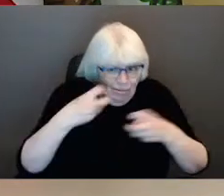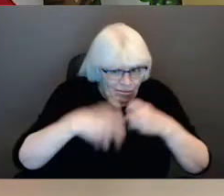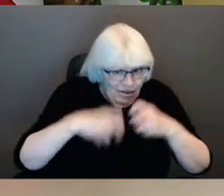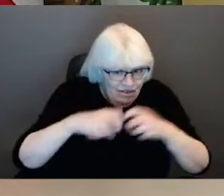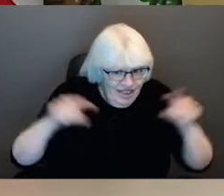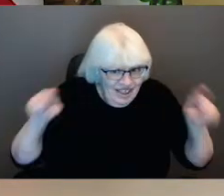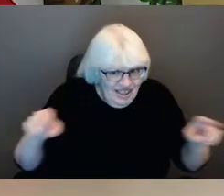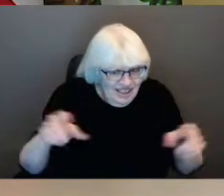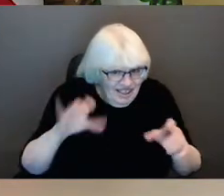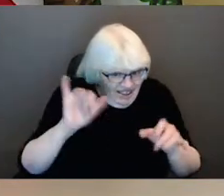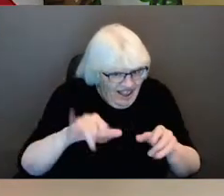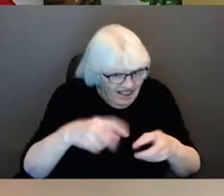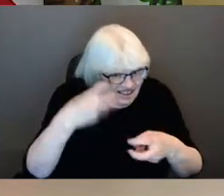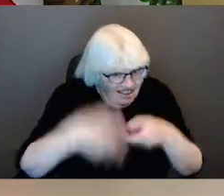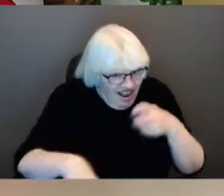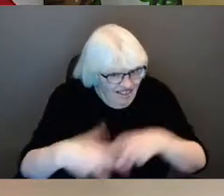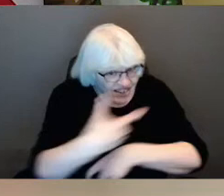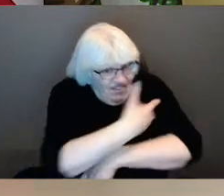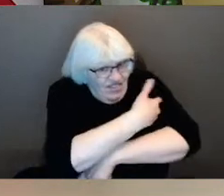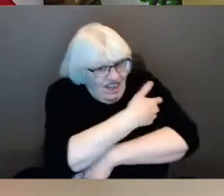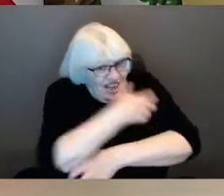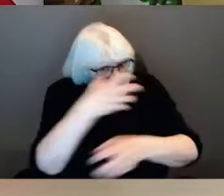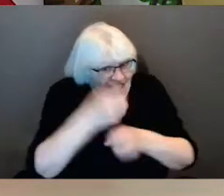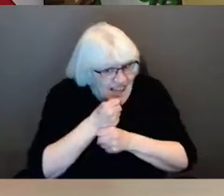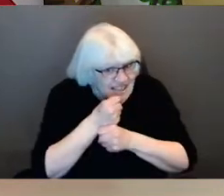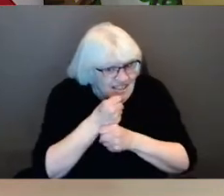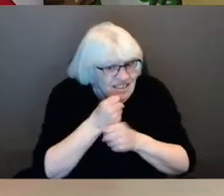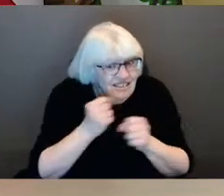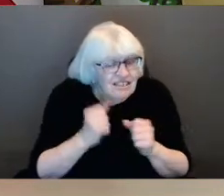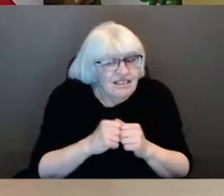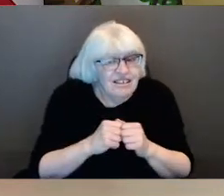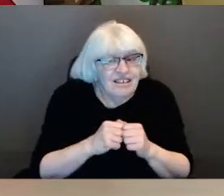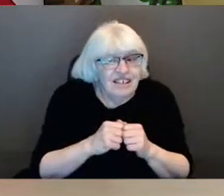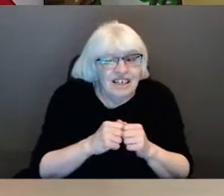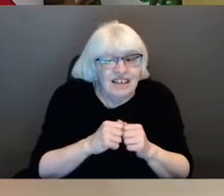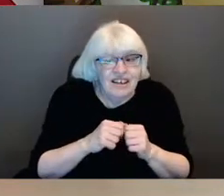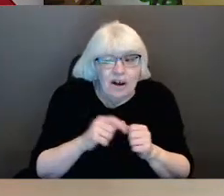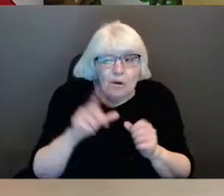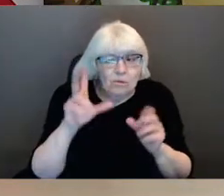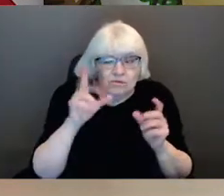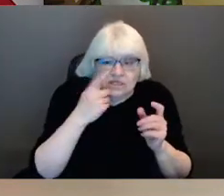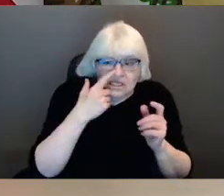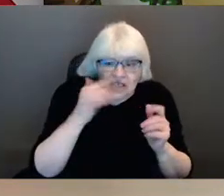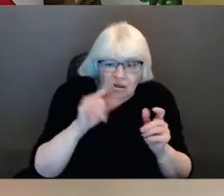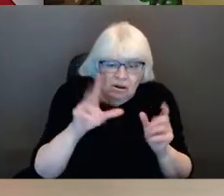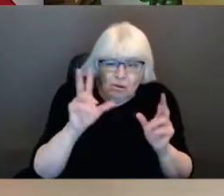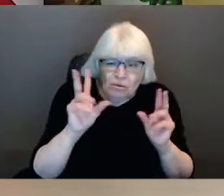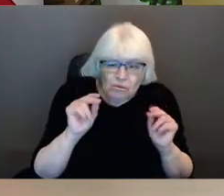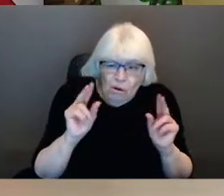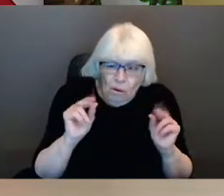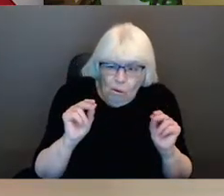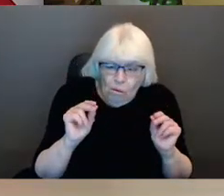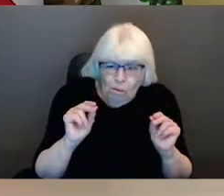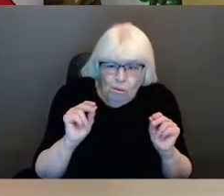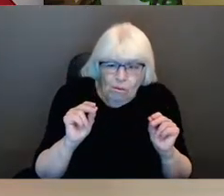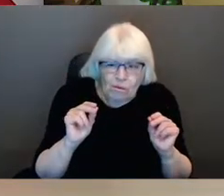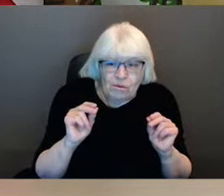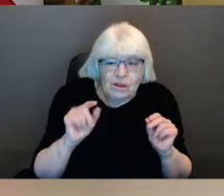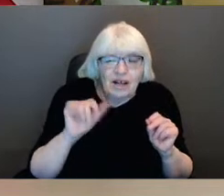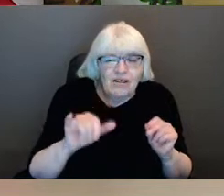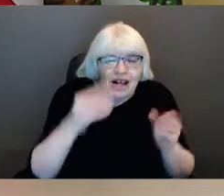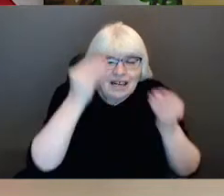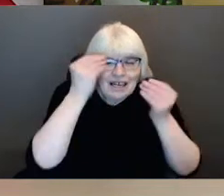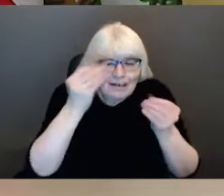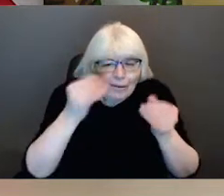I think there's some challenges with, but they're looking at, can they pull some of that information as opposed to just by age group? Can they do some of it